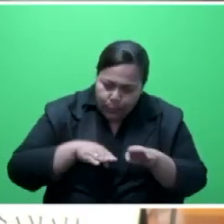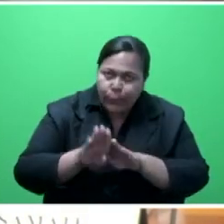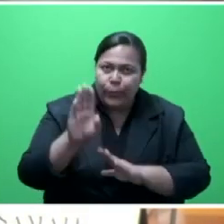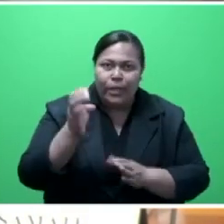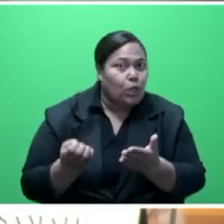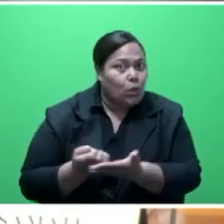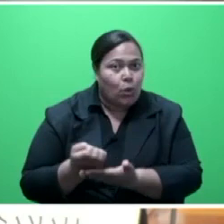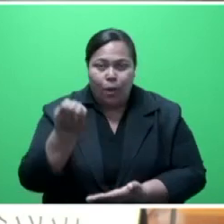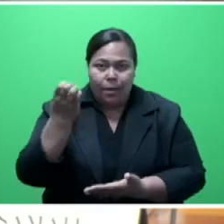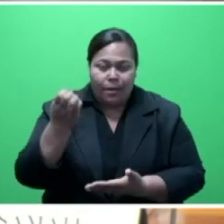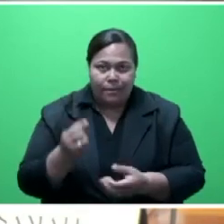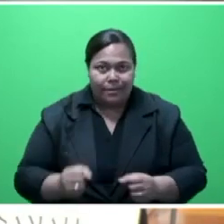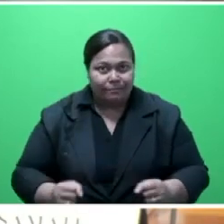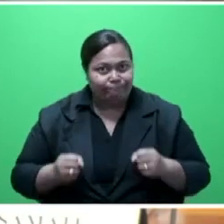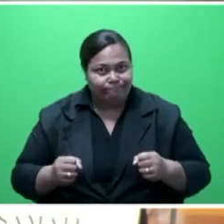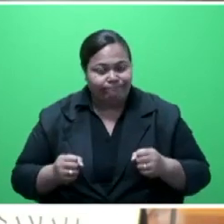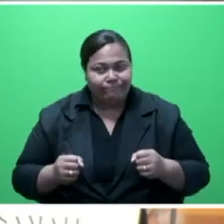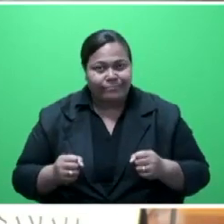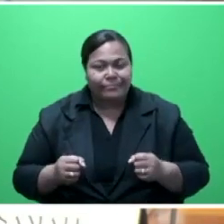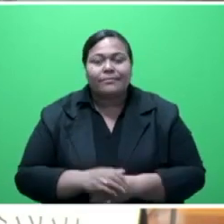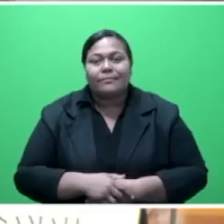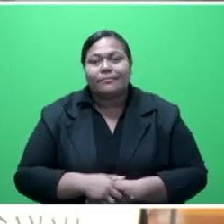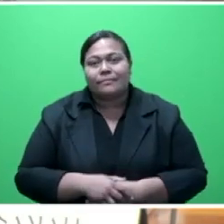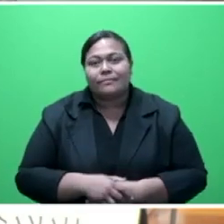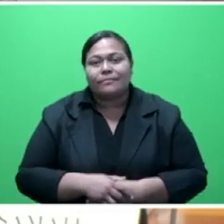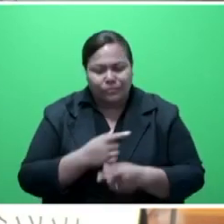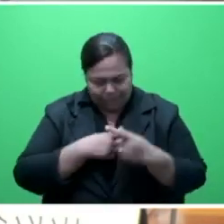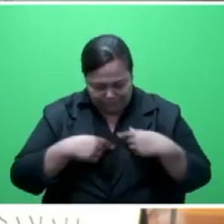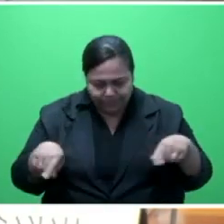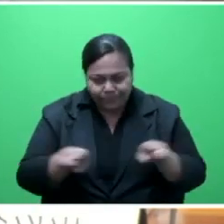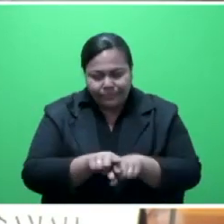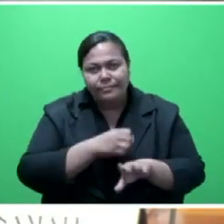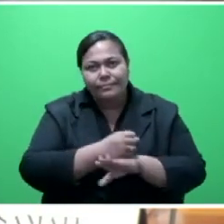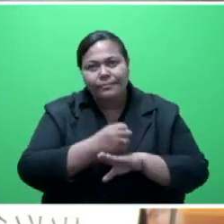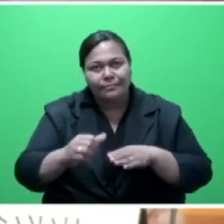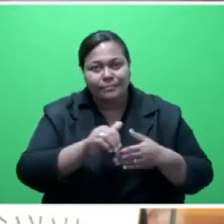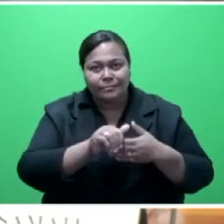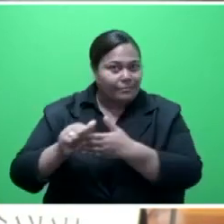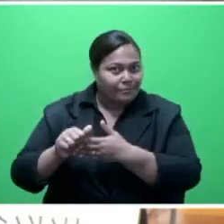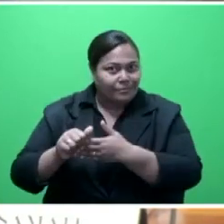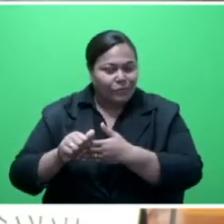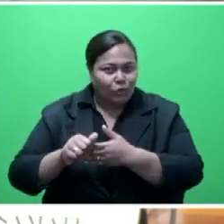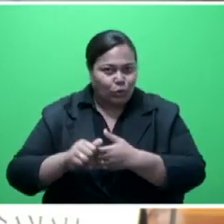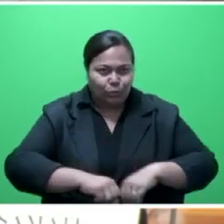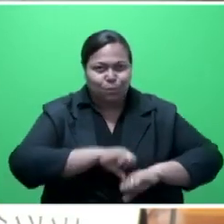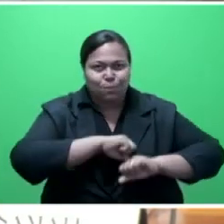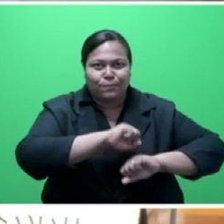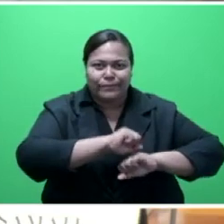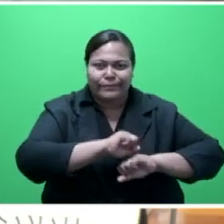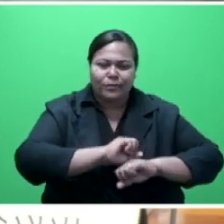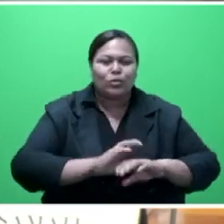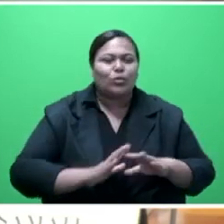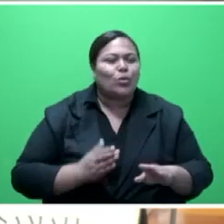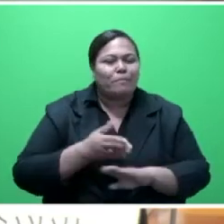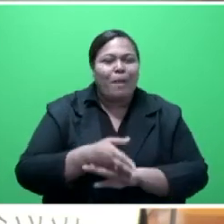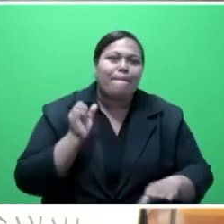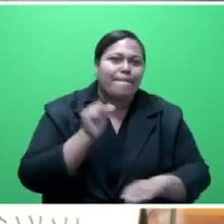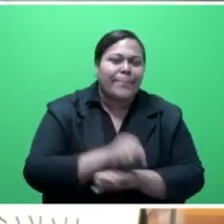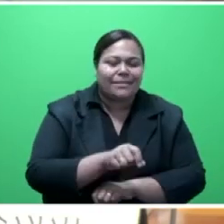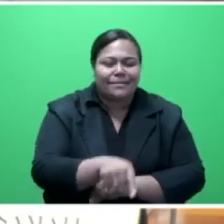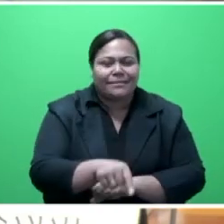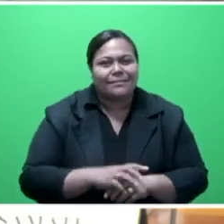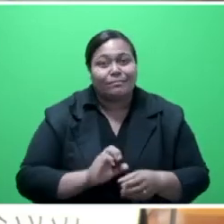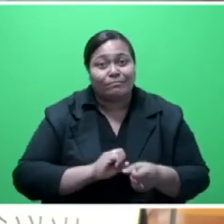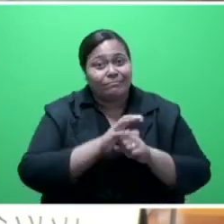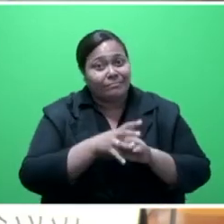Fiji's strongest ever economy. We are the same government that led the campaign to crush COVID-19. And guided by those